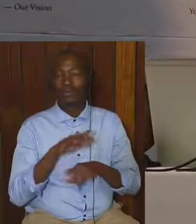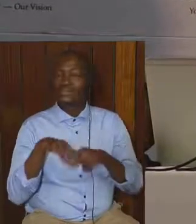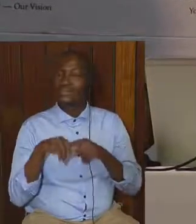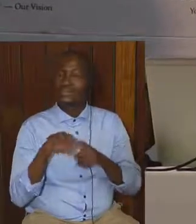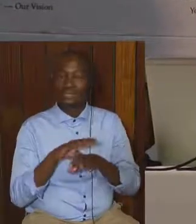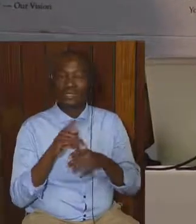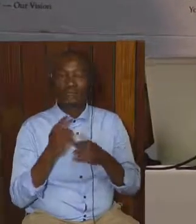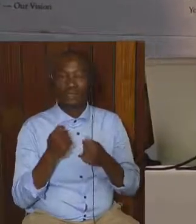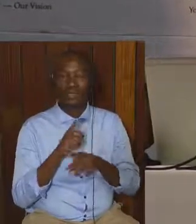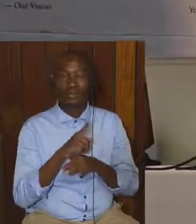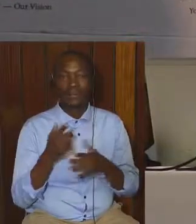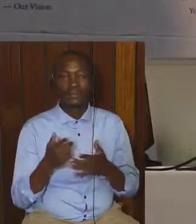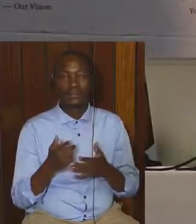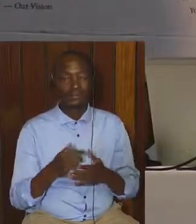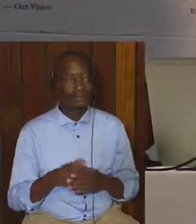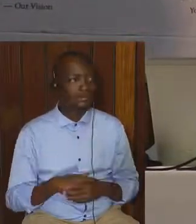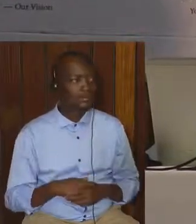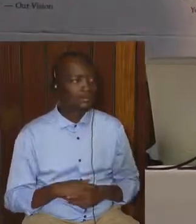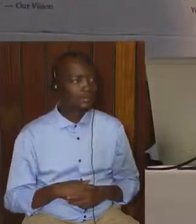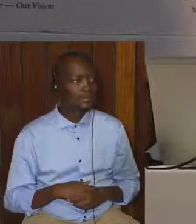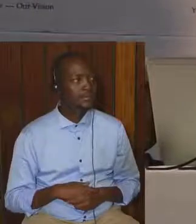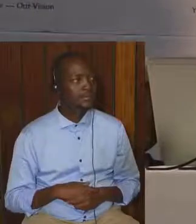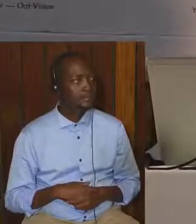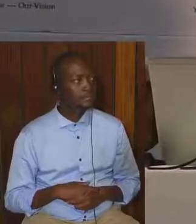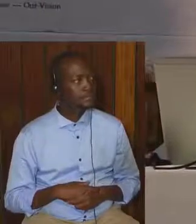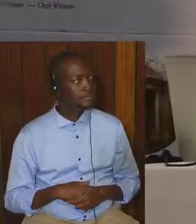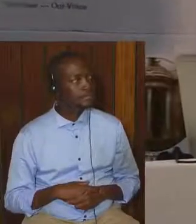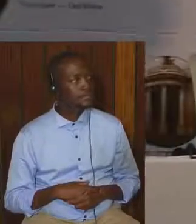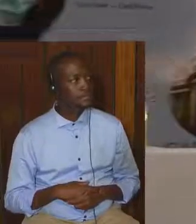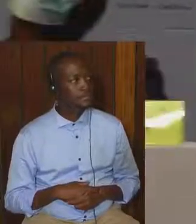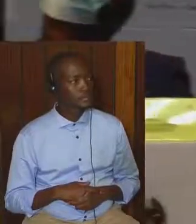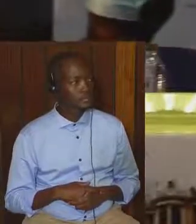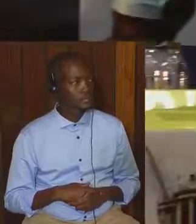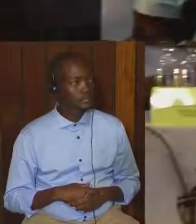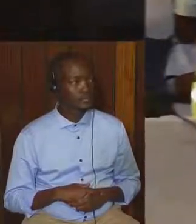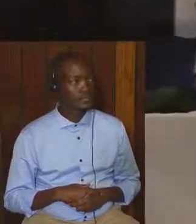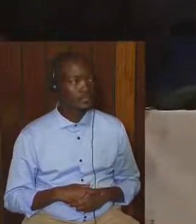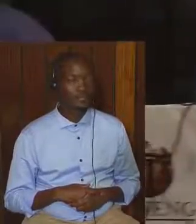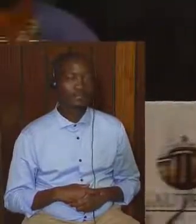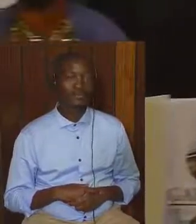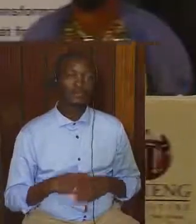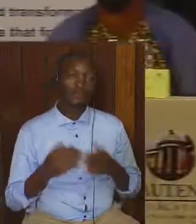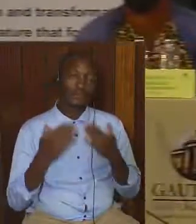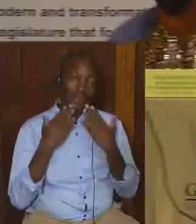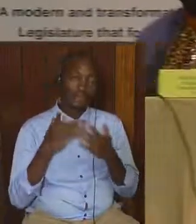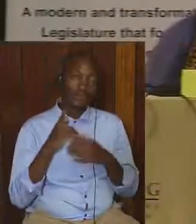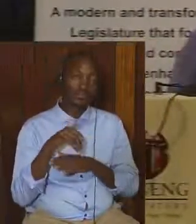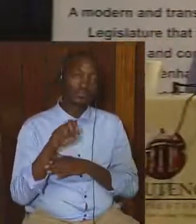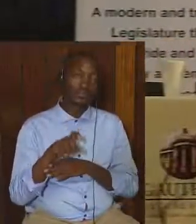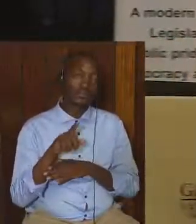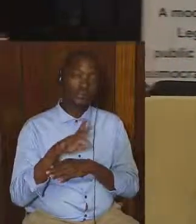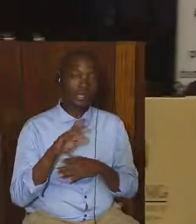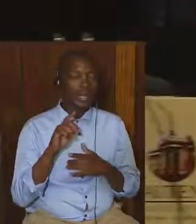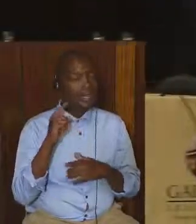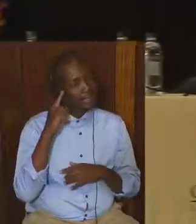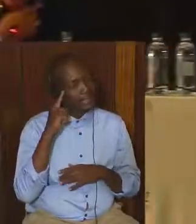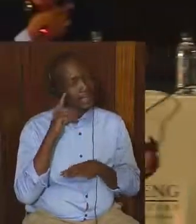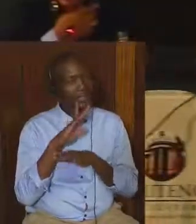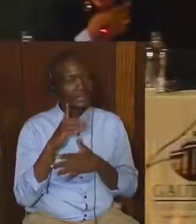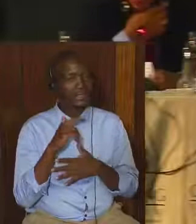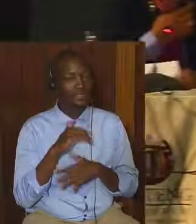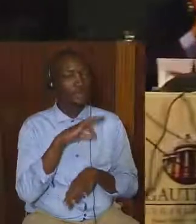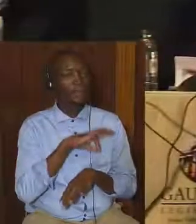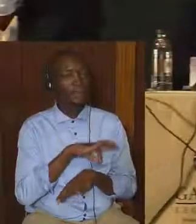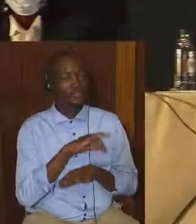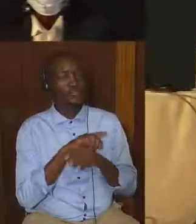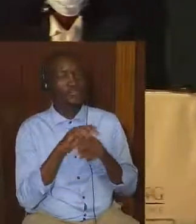them? Thank you. Back to you, HOD and the team. Okay, thank you, Chair. Chair, I think just for the benefit of the